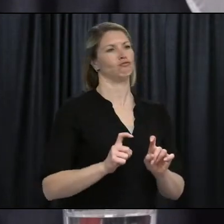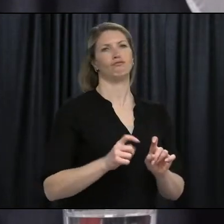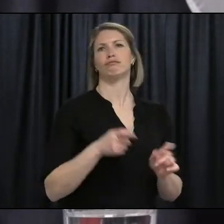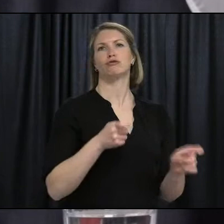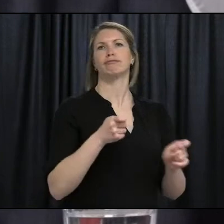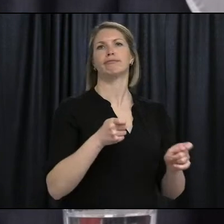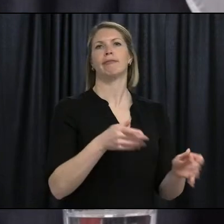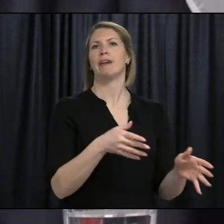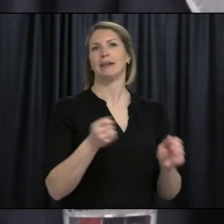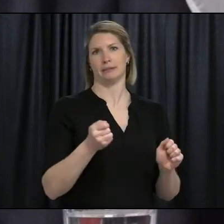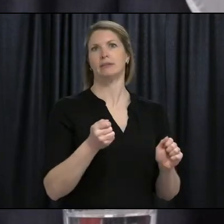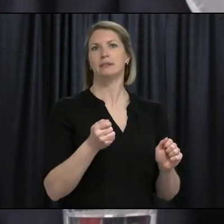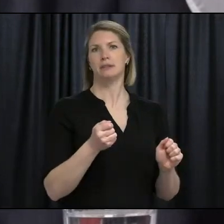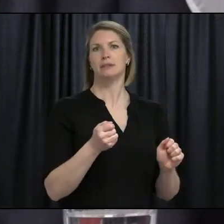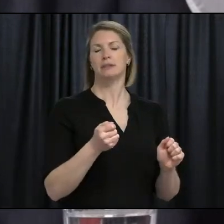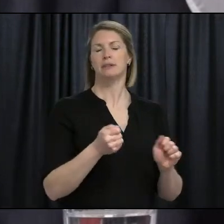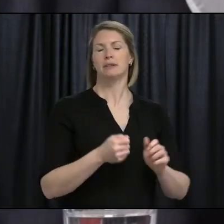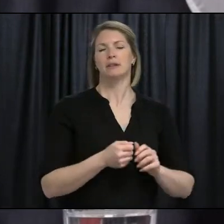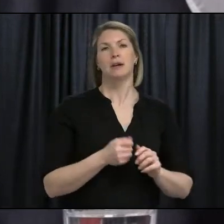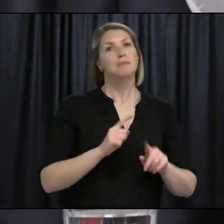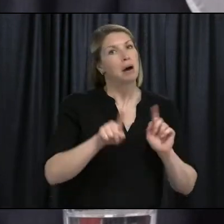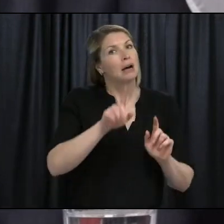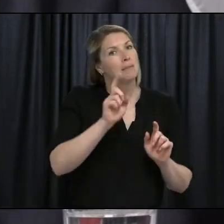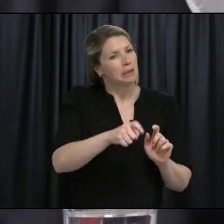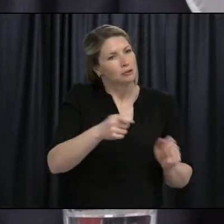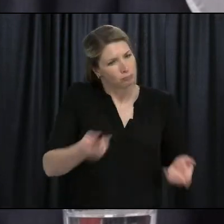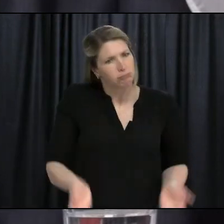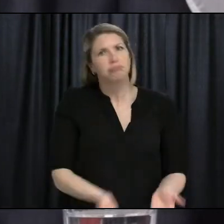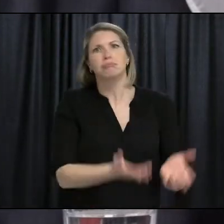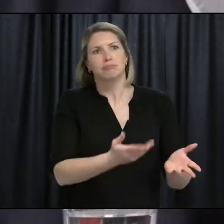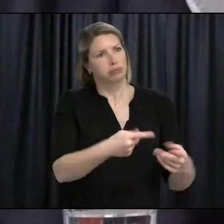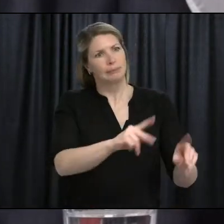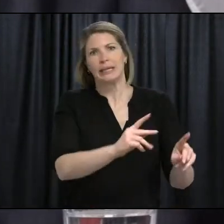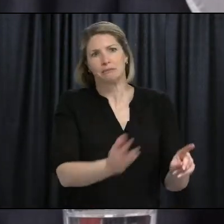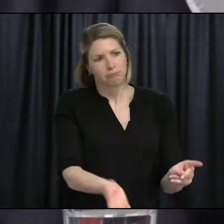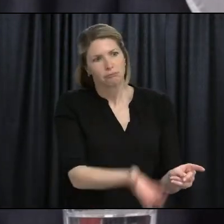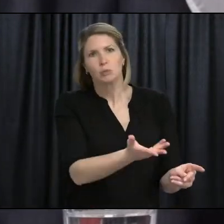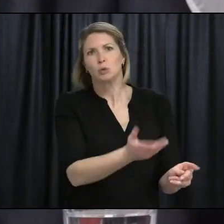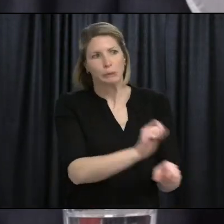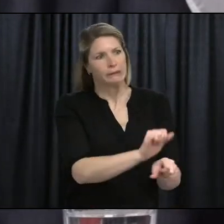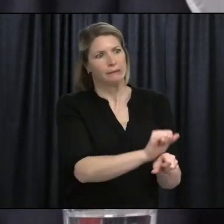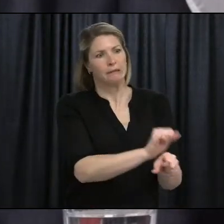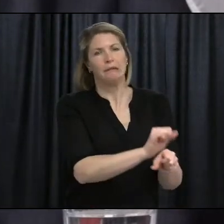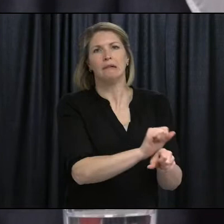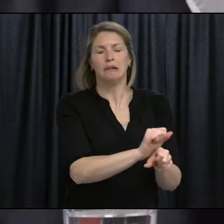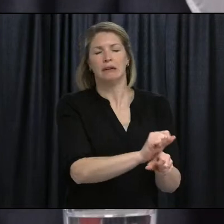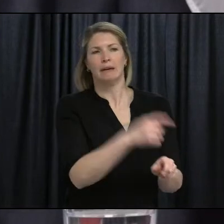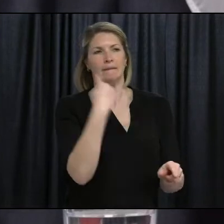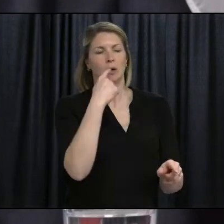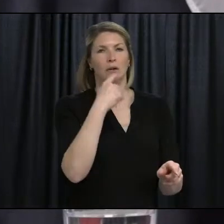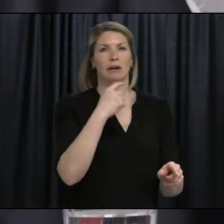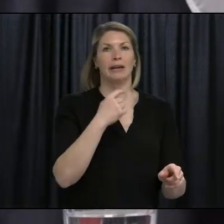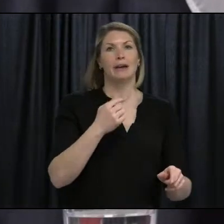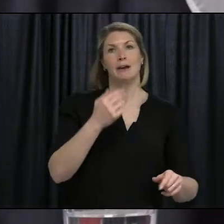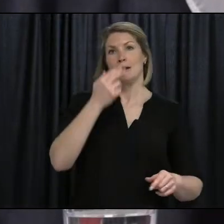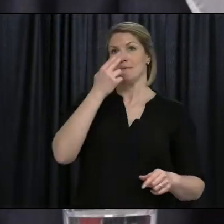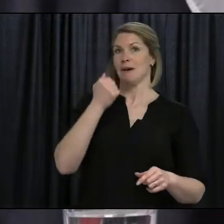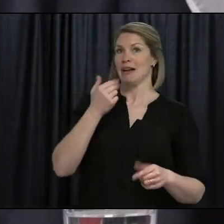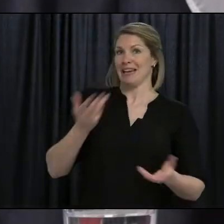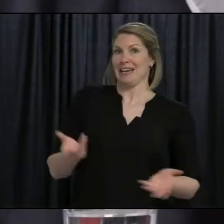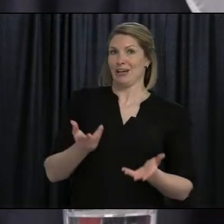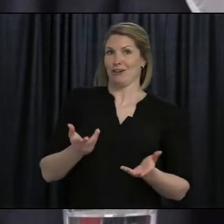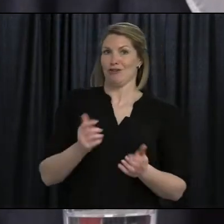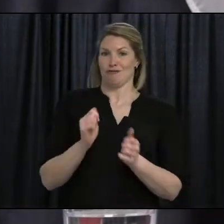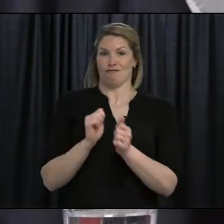area. In terms of the other big picture, our situation is a race between the virus and the